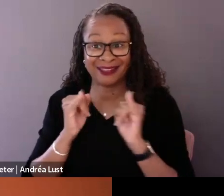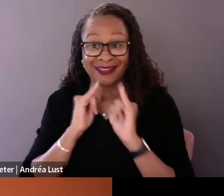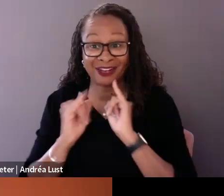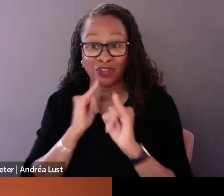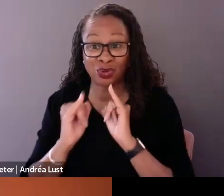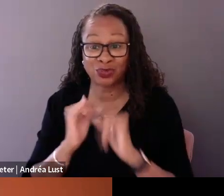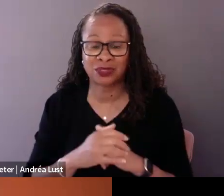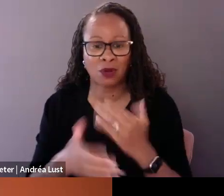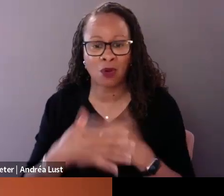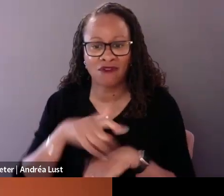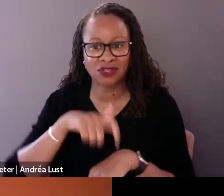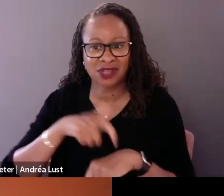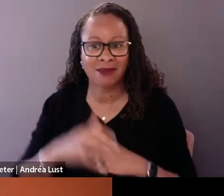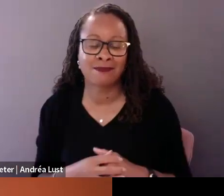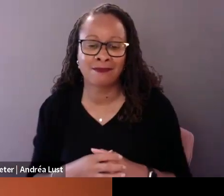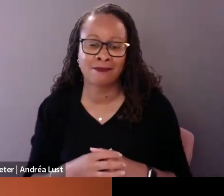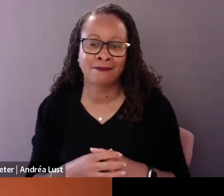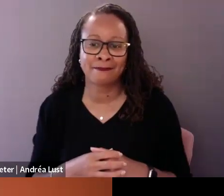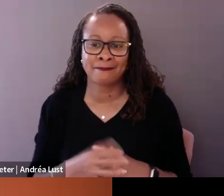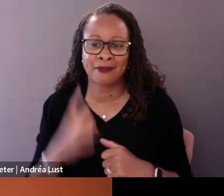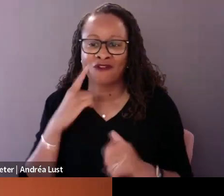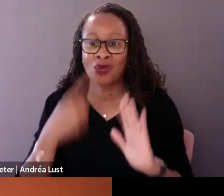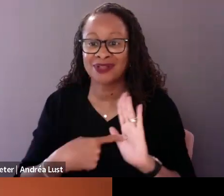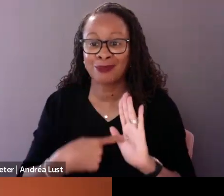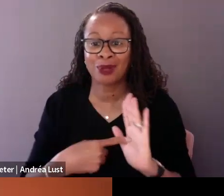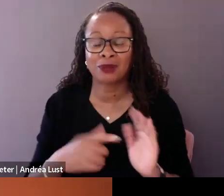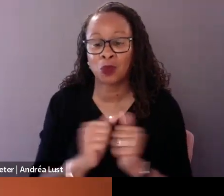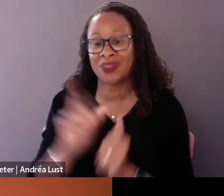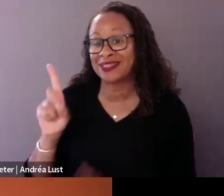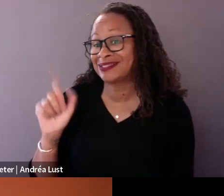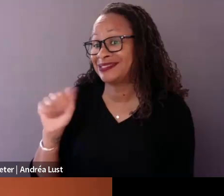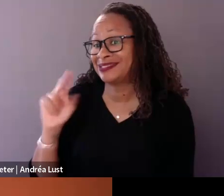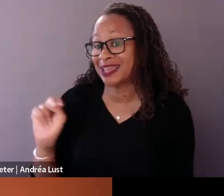obviously, over periods of time with, for instance, Dan and